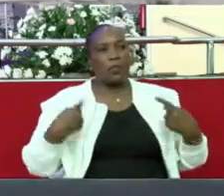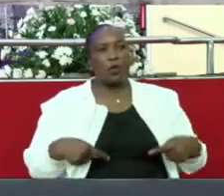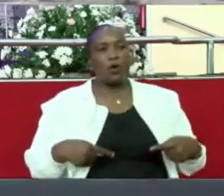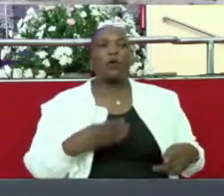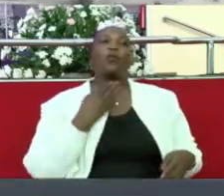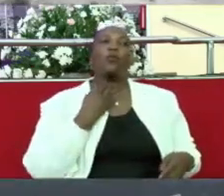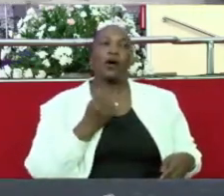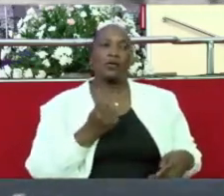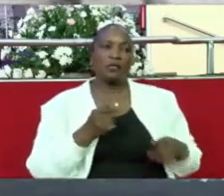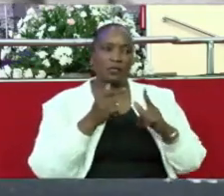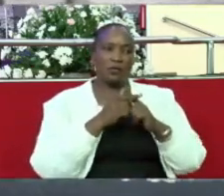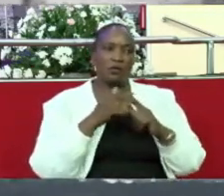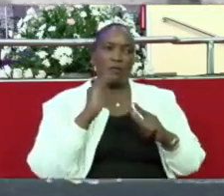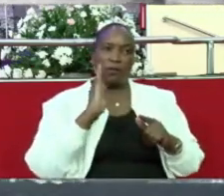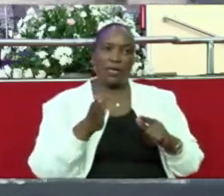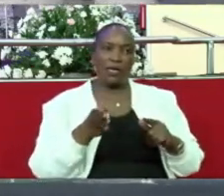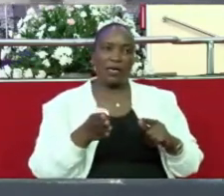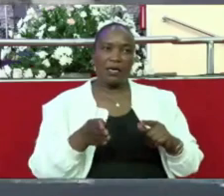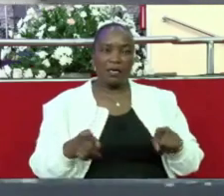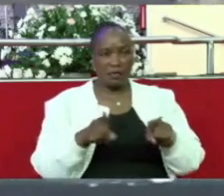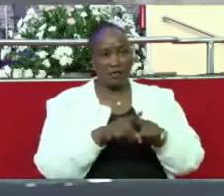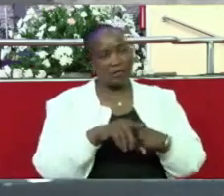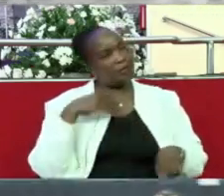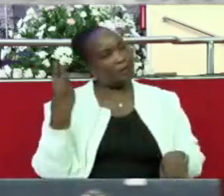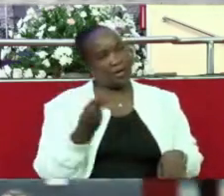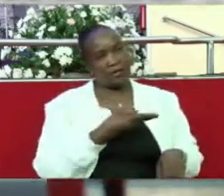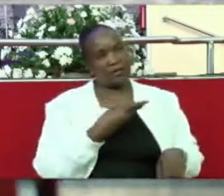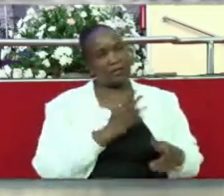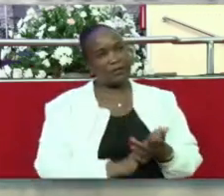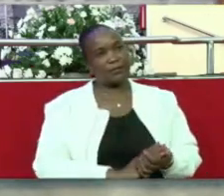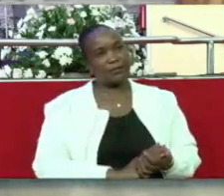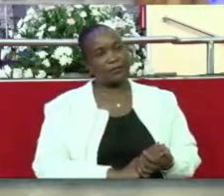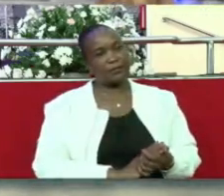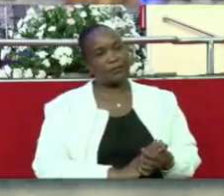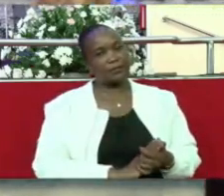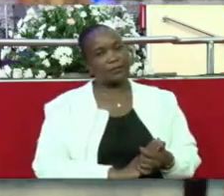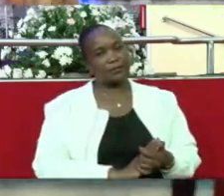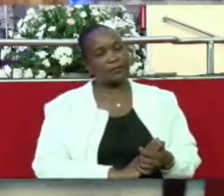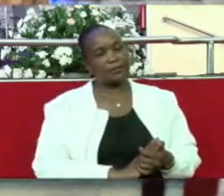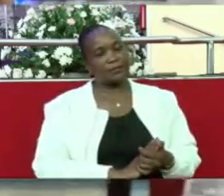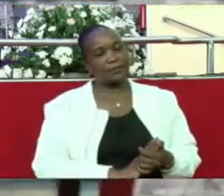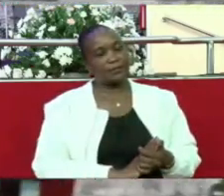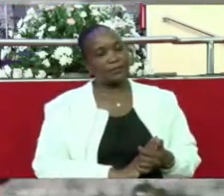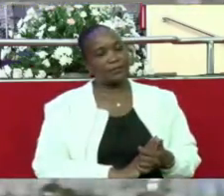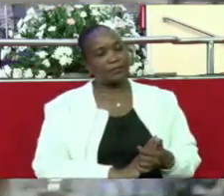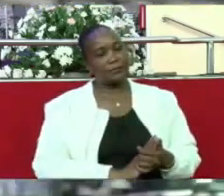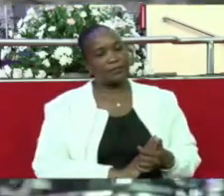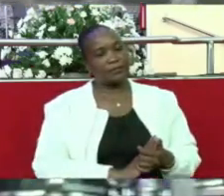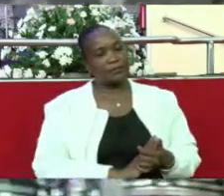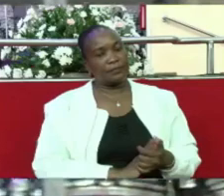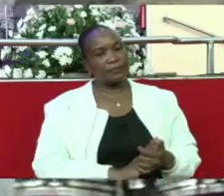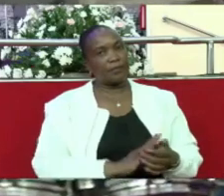so and so speaks. Mtu yule na yule anene. That I can be made whole. Ya kwamba nikaweze kutengenezwa. You know the songs that